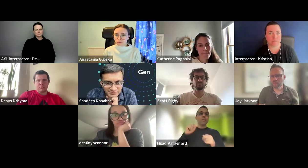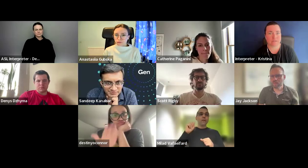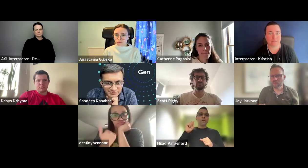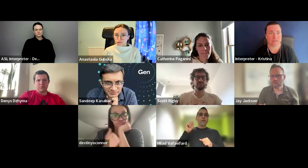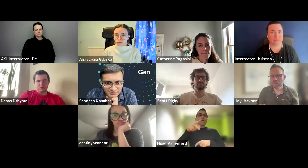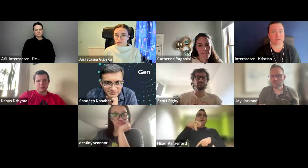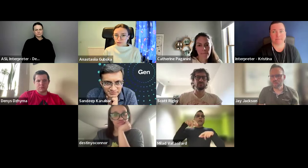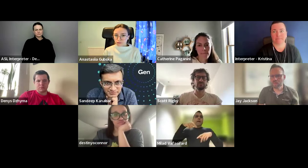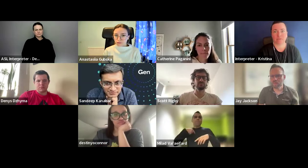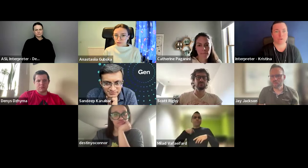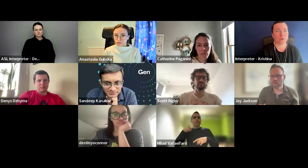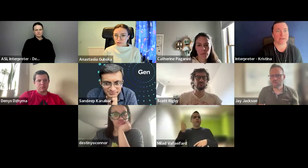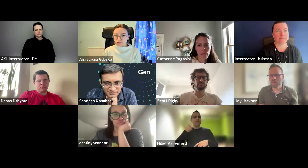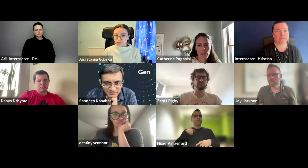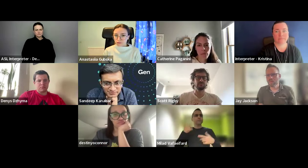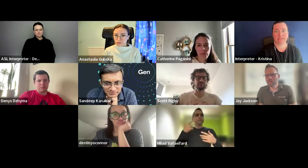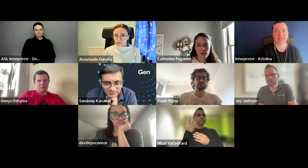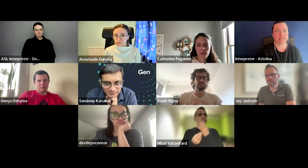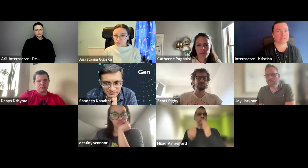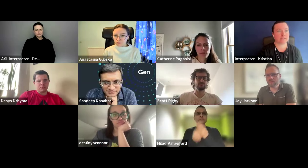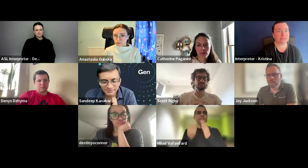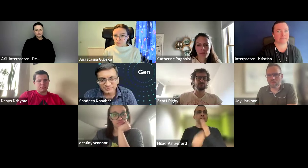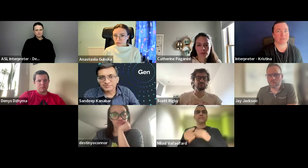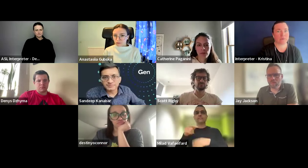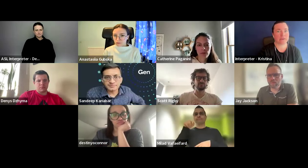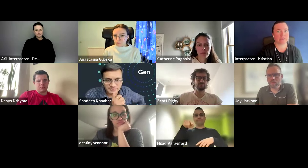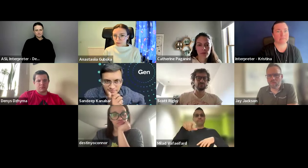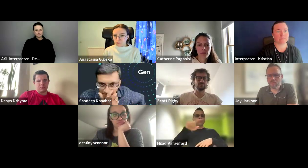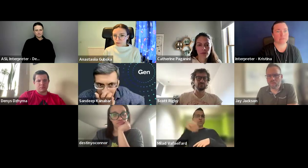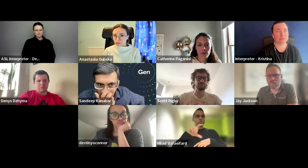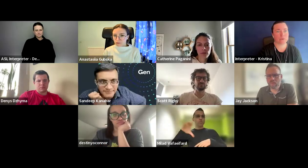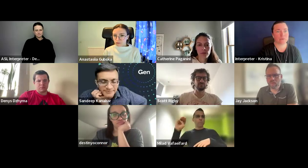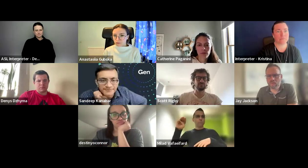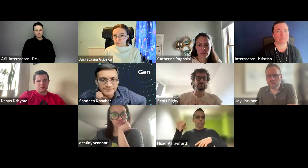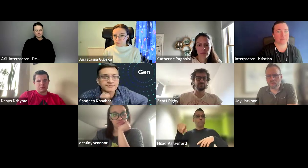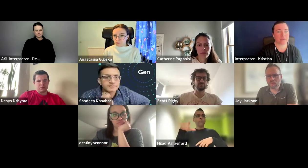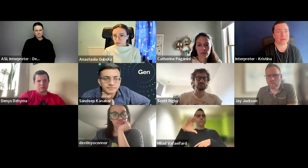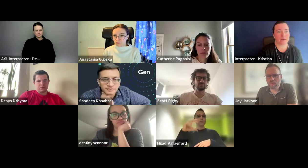first. You can go ahead, says Destiny. Okay. So